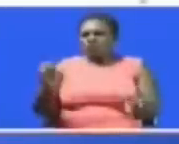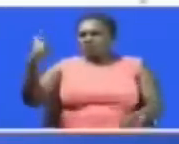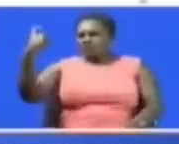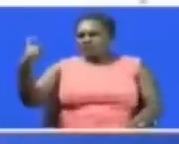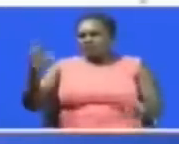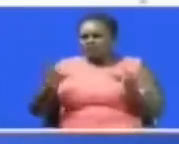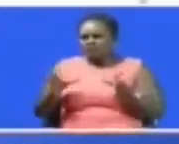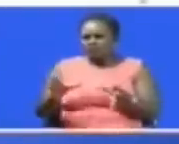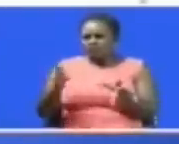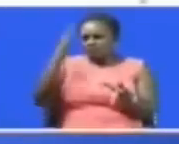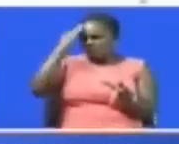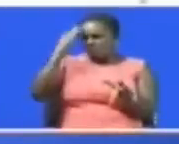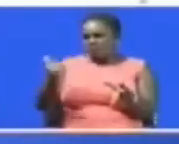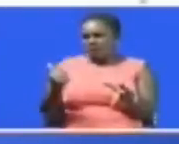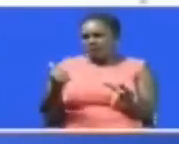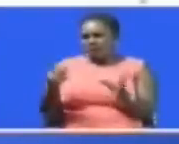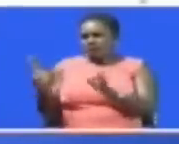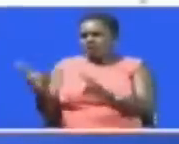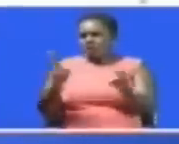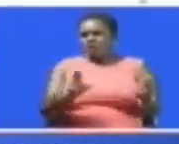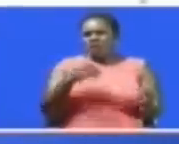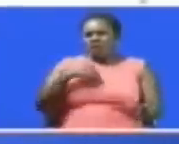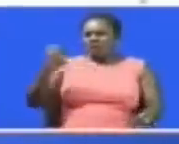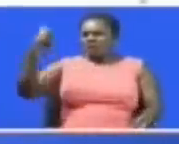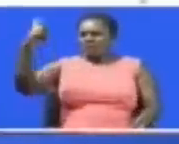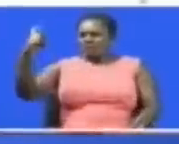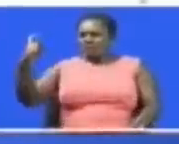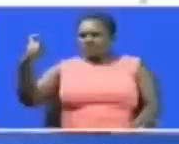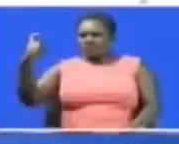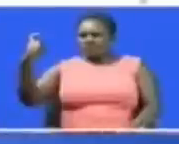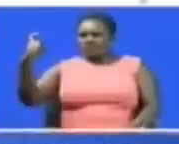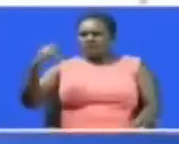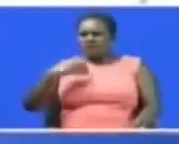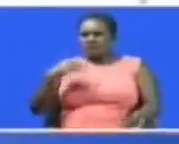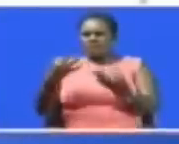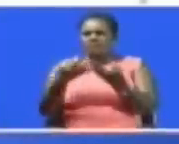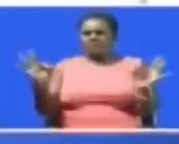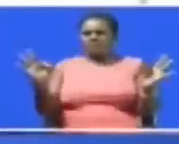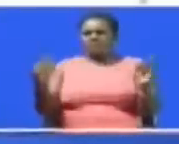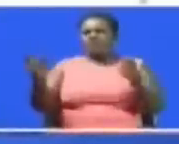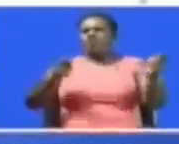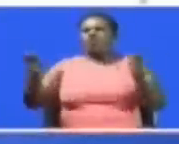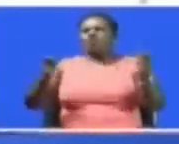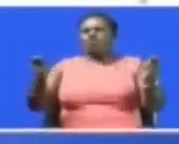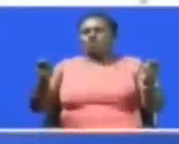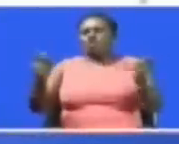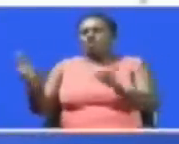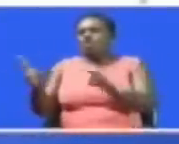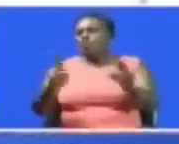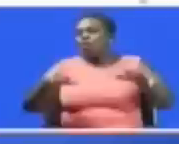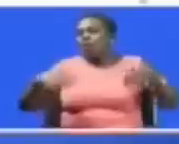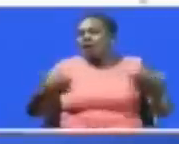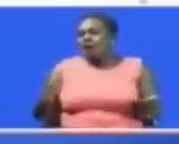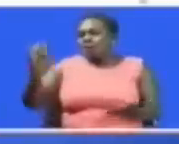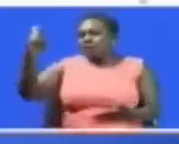the executive, because, you know, the tendency, if you have an executive that has got a free hand, then the tendency for